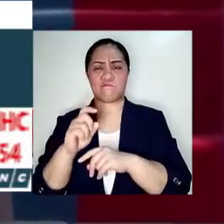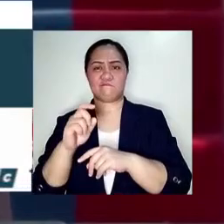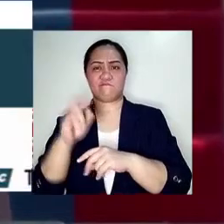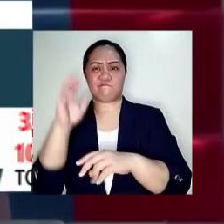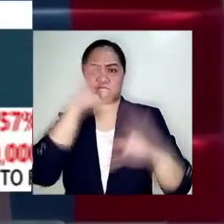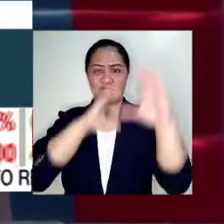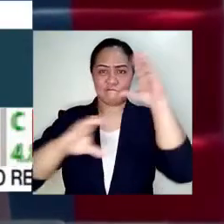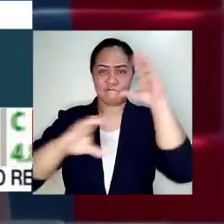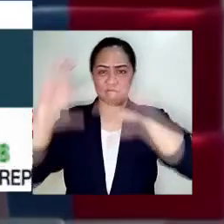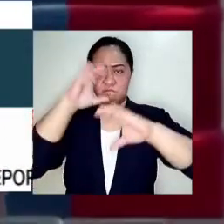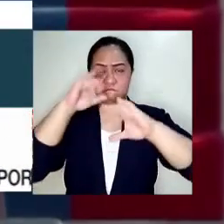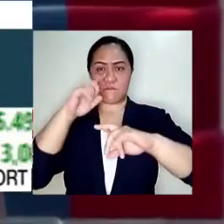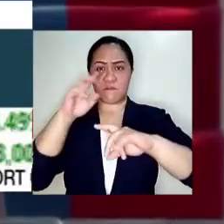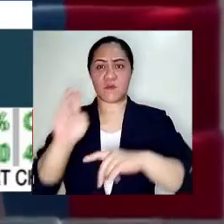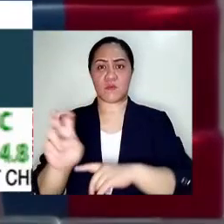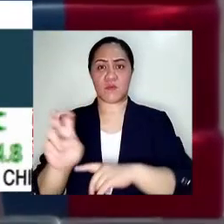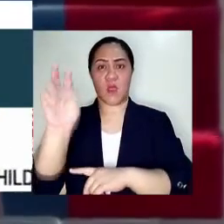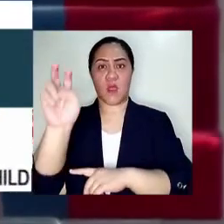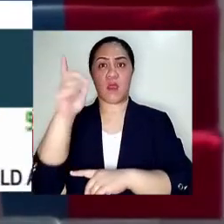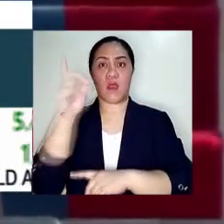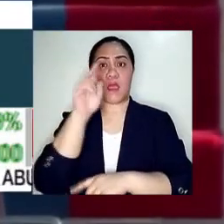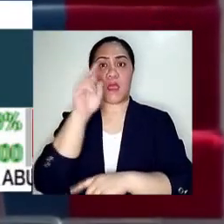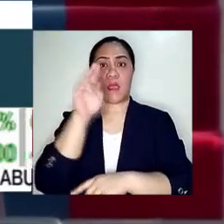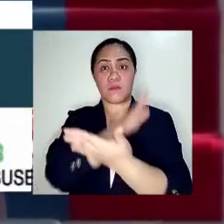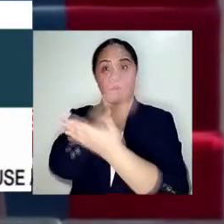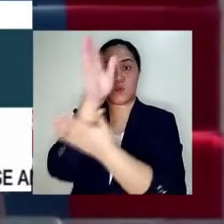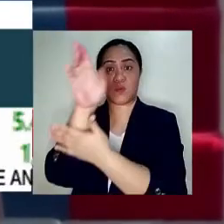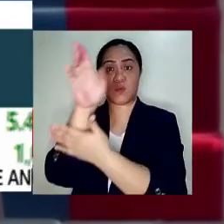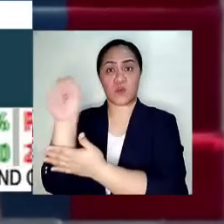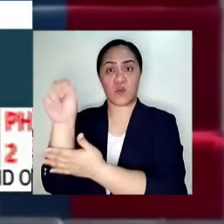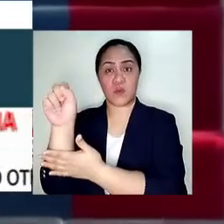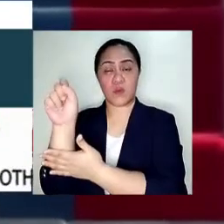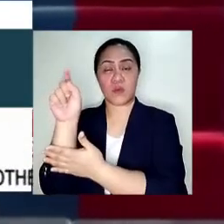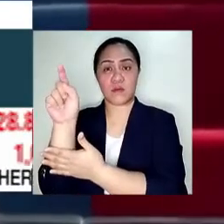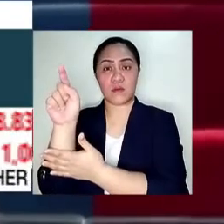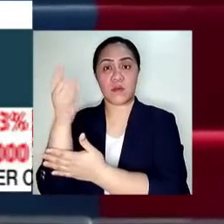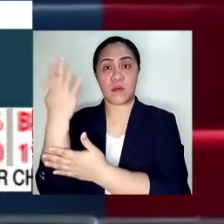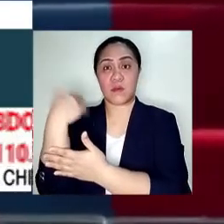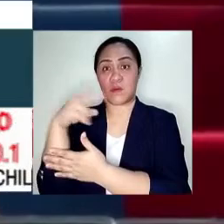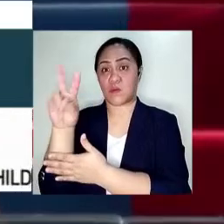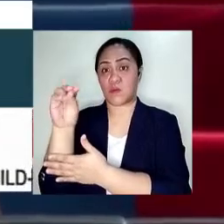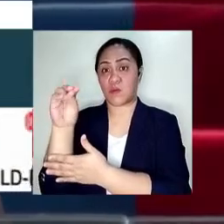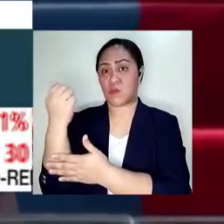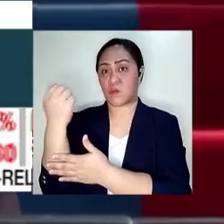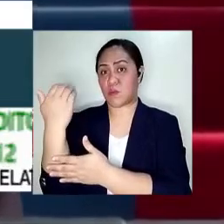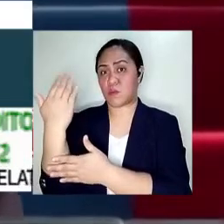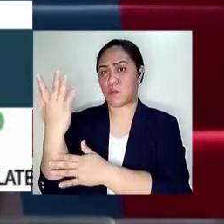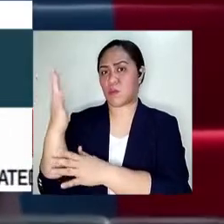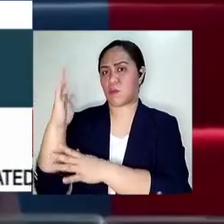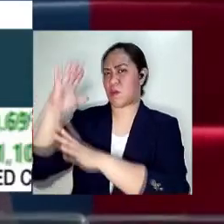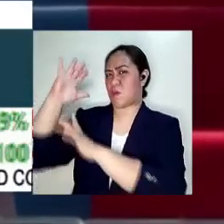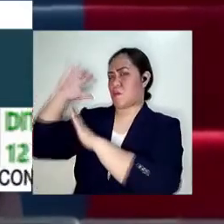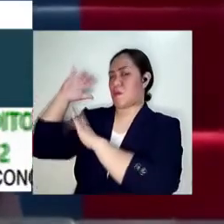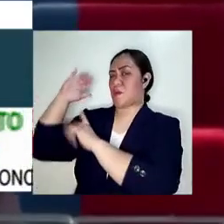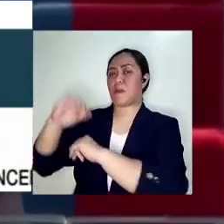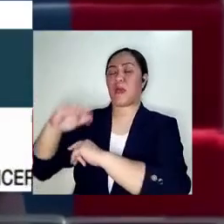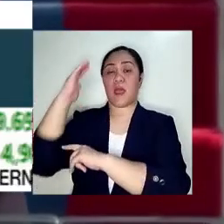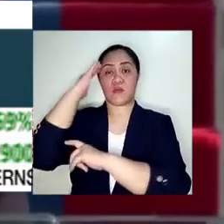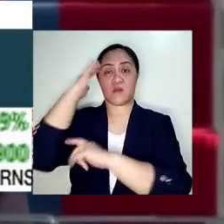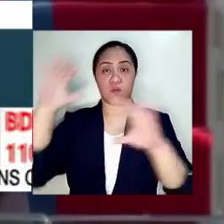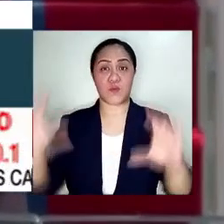visits of the U.S. in West Philippine Sea in the 2015 era. So these are people who know how to work with